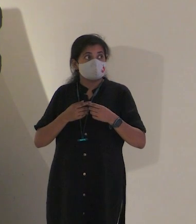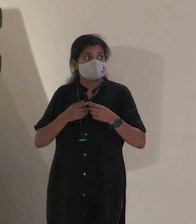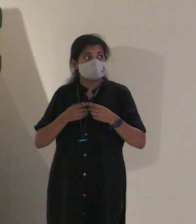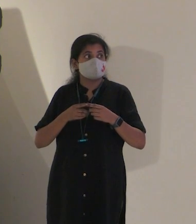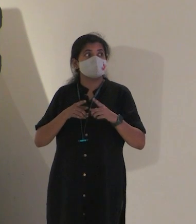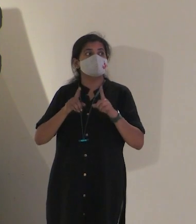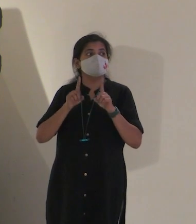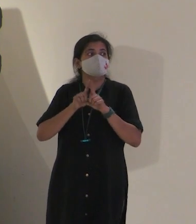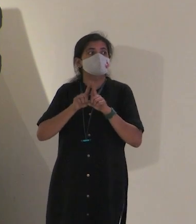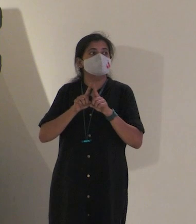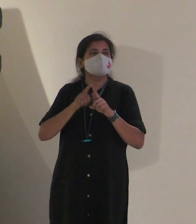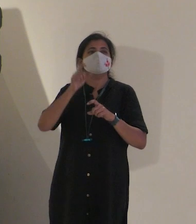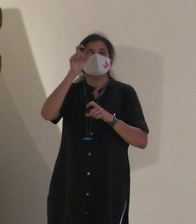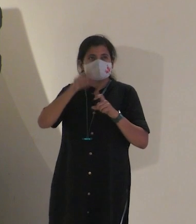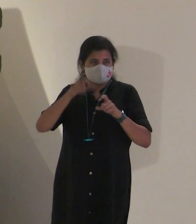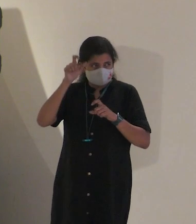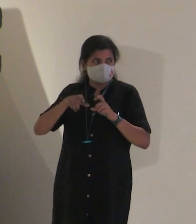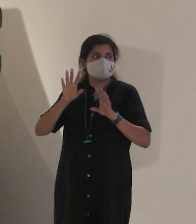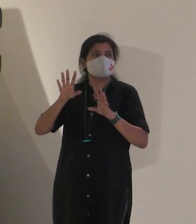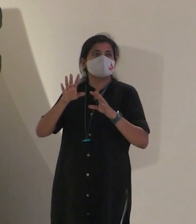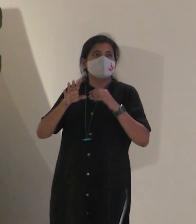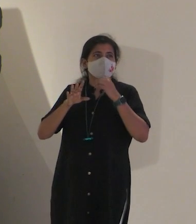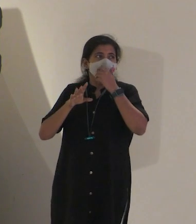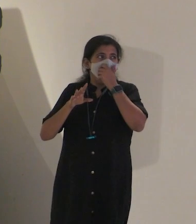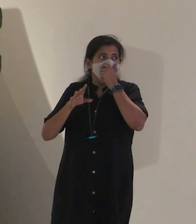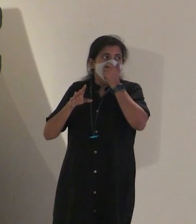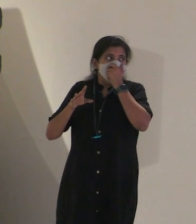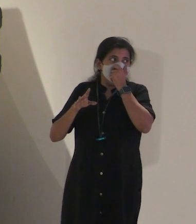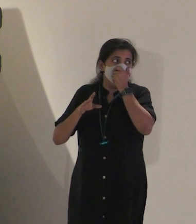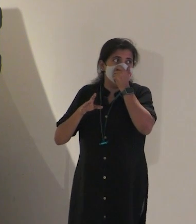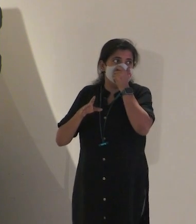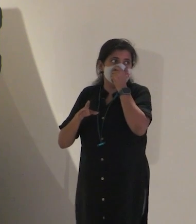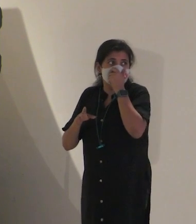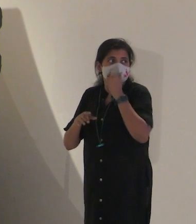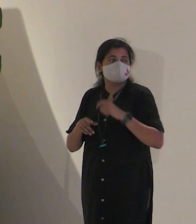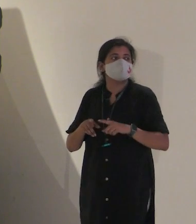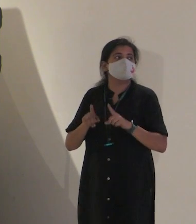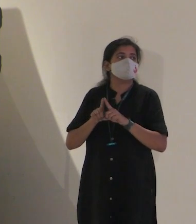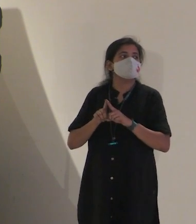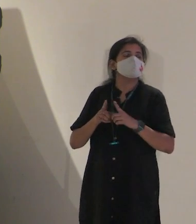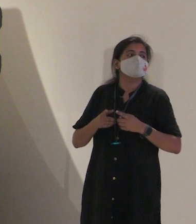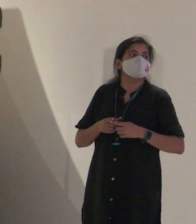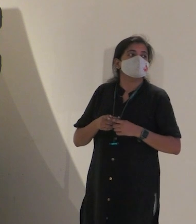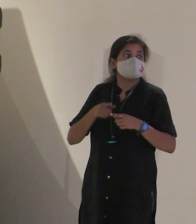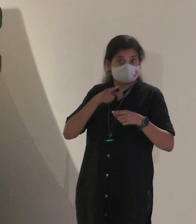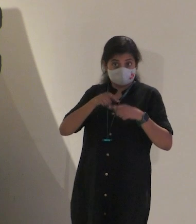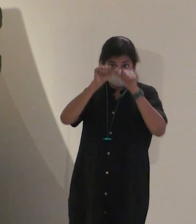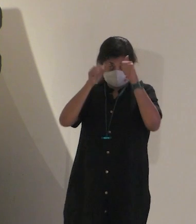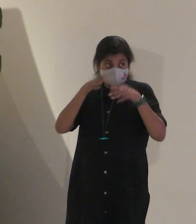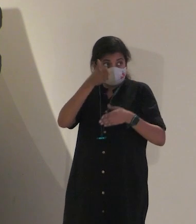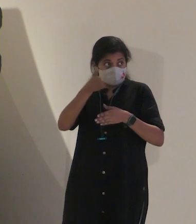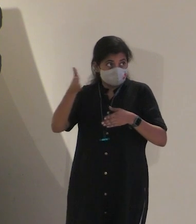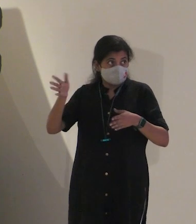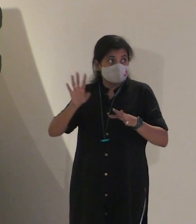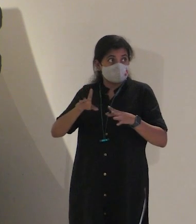portly man of ample proportions, short, bald, with a paunch. But in that statue, his